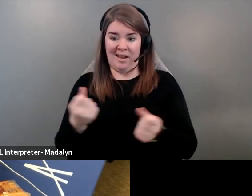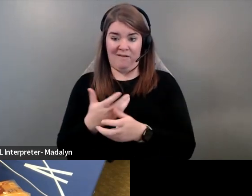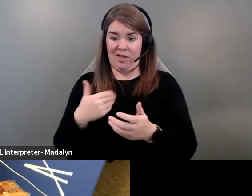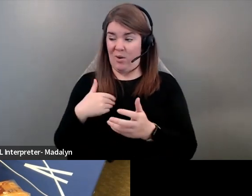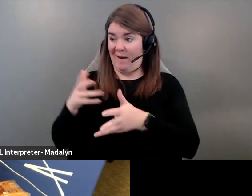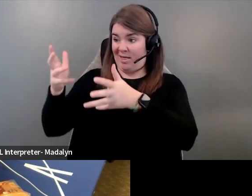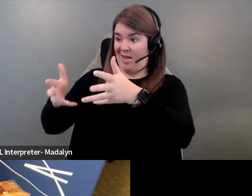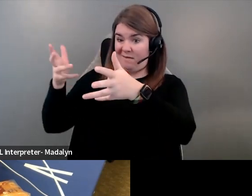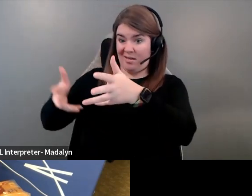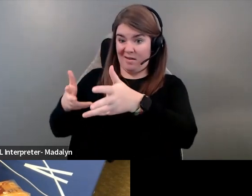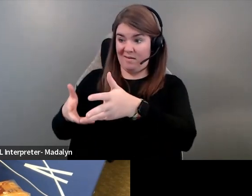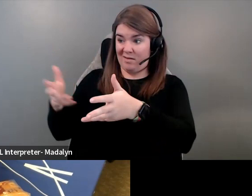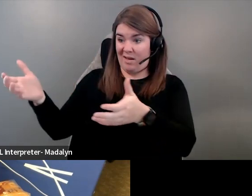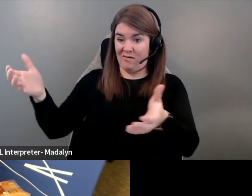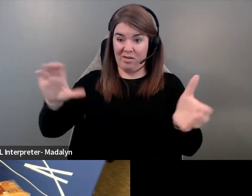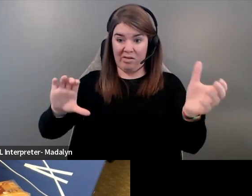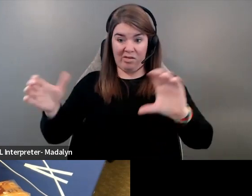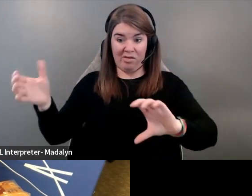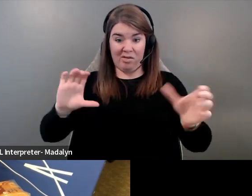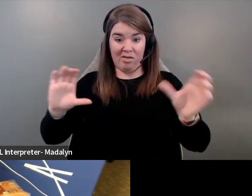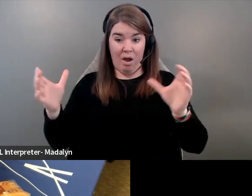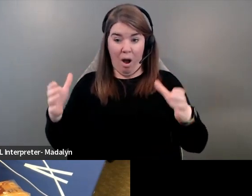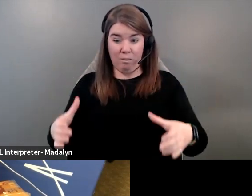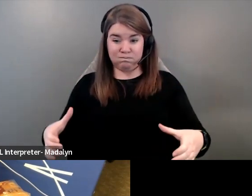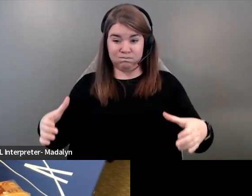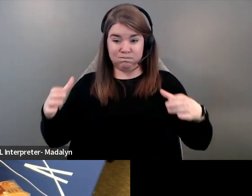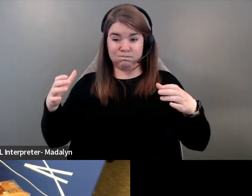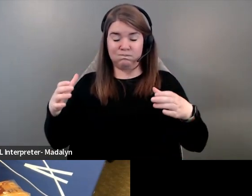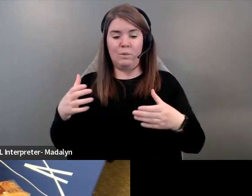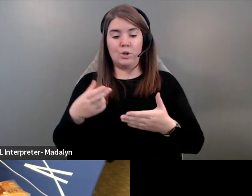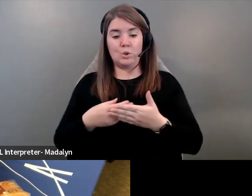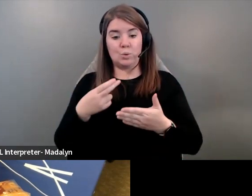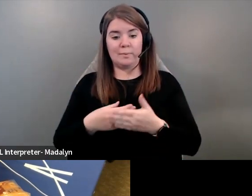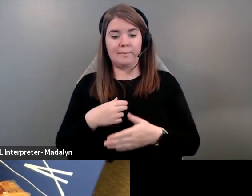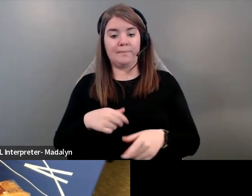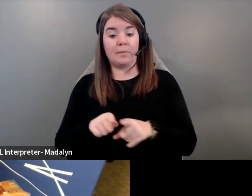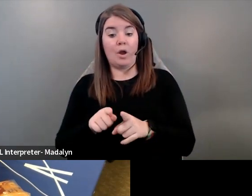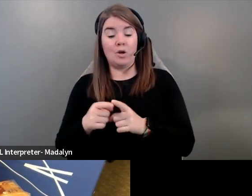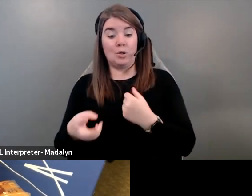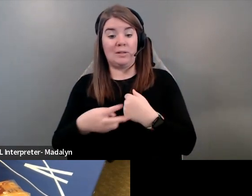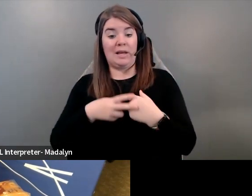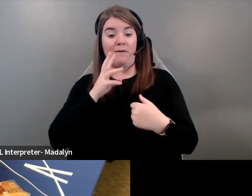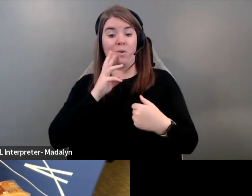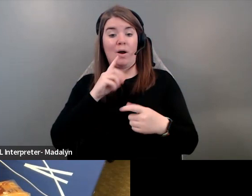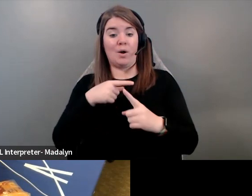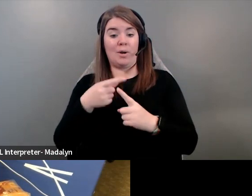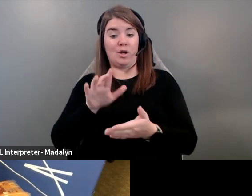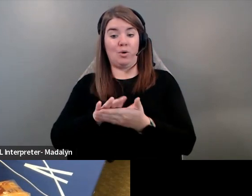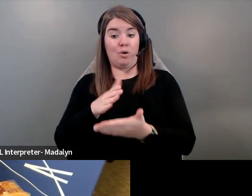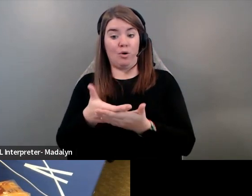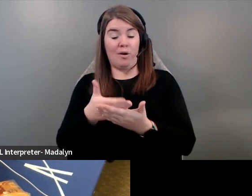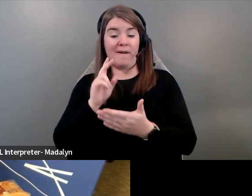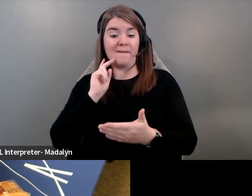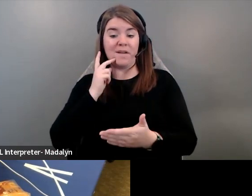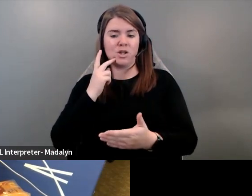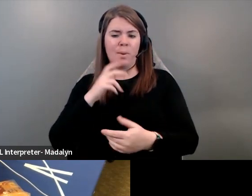the soup, and you can come up with a pretty good soup doing that. Another thing to do is save the water when you're cooking vegetables. That's full of nutrients